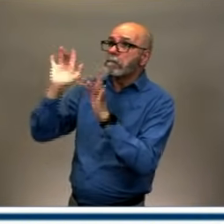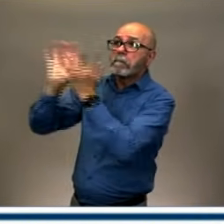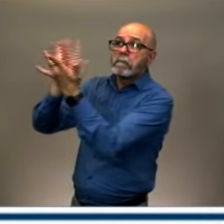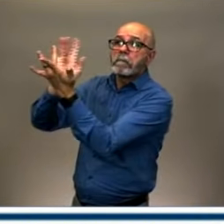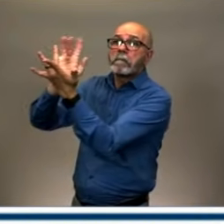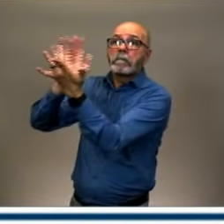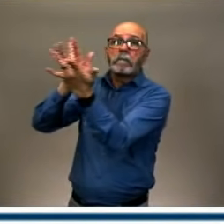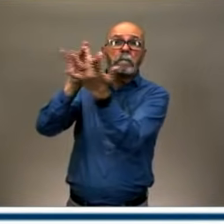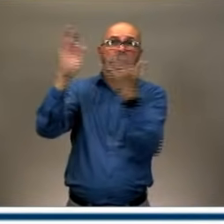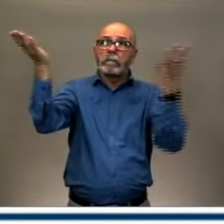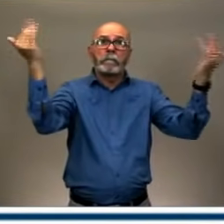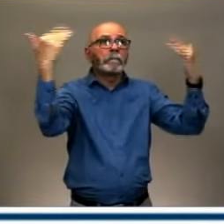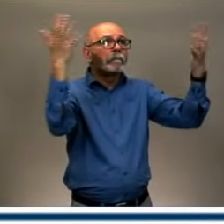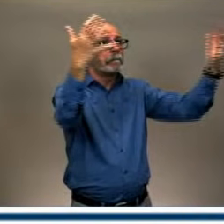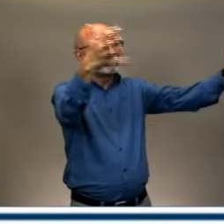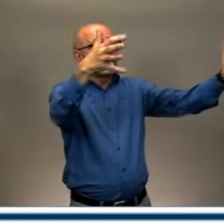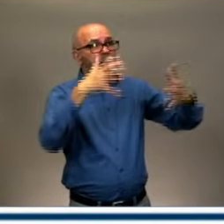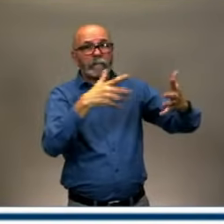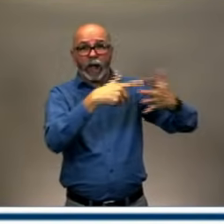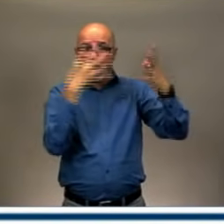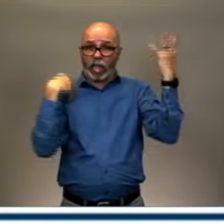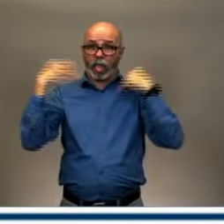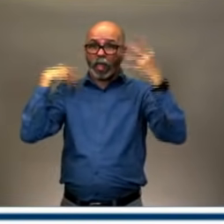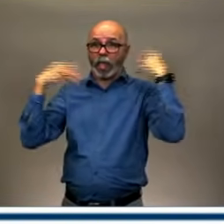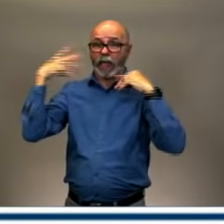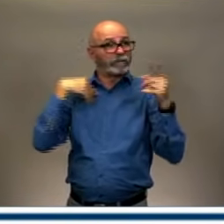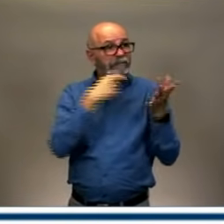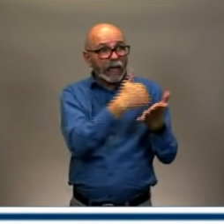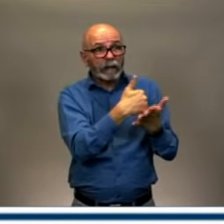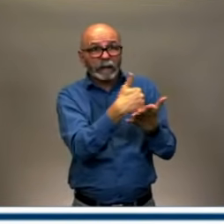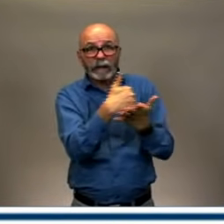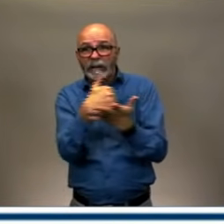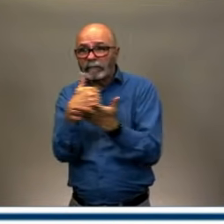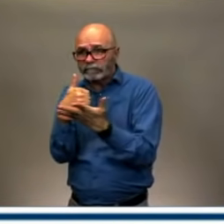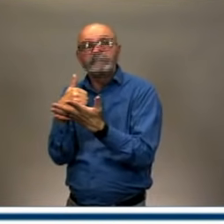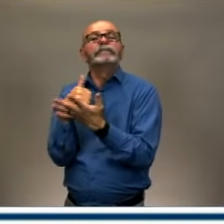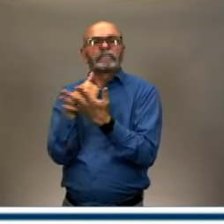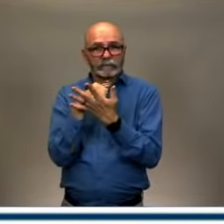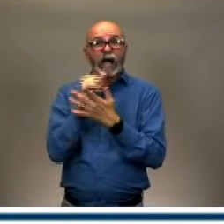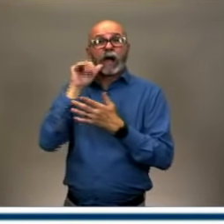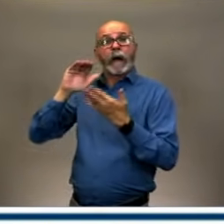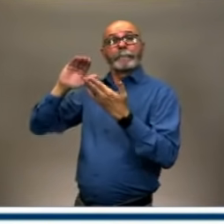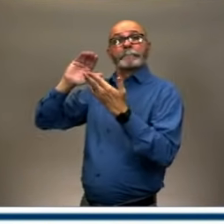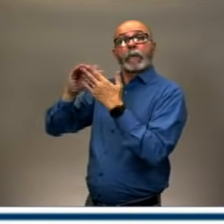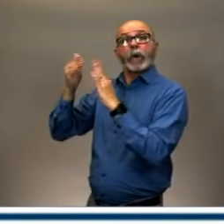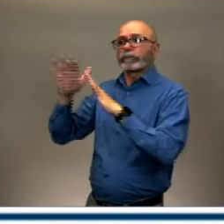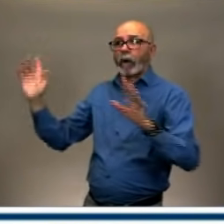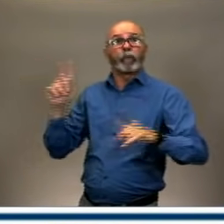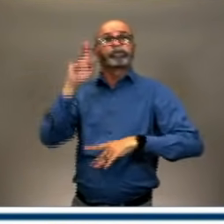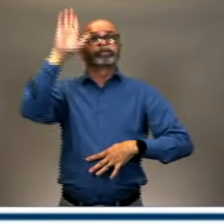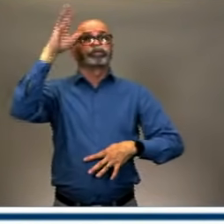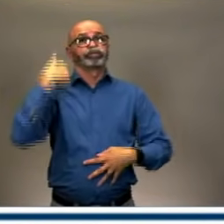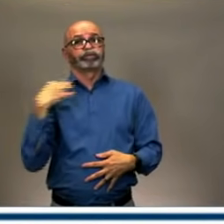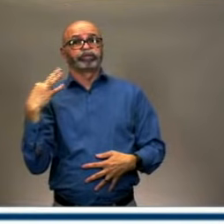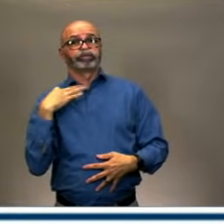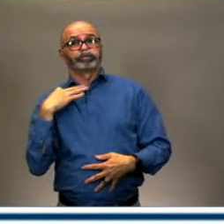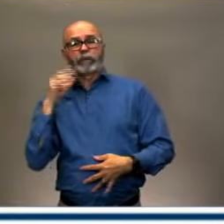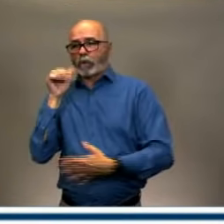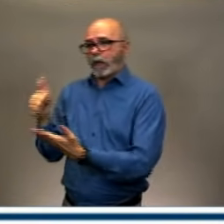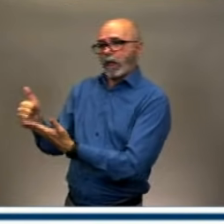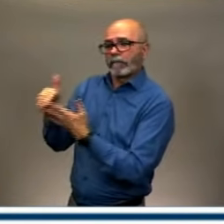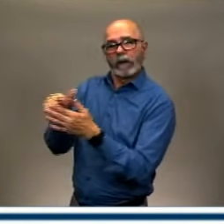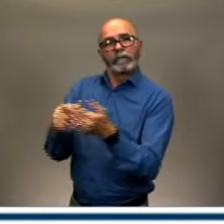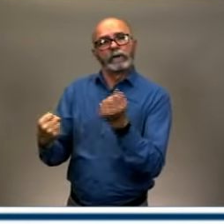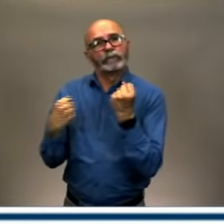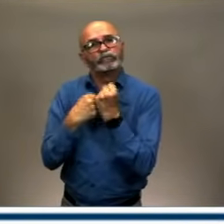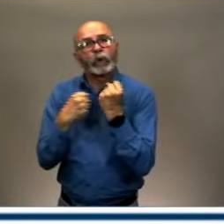of vaccinators, and then what role can communities play in volunteering to help support a vaccine clinic when it shows up in